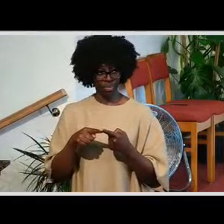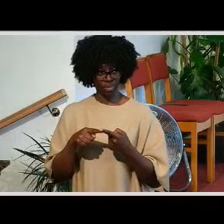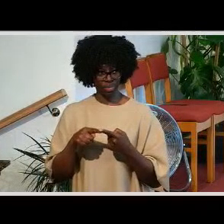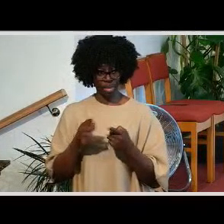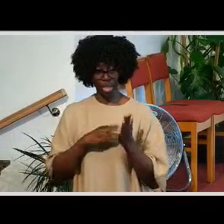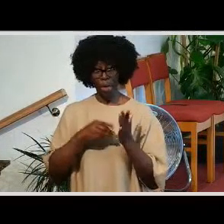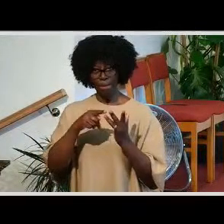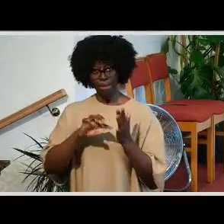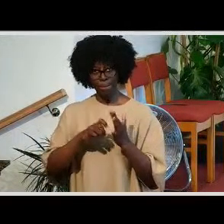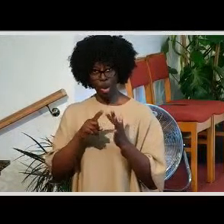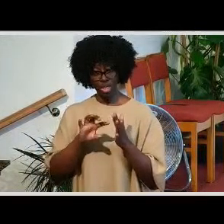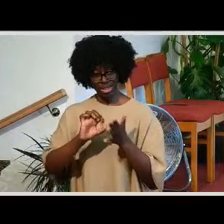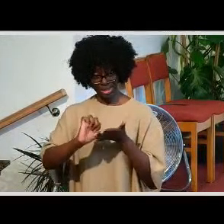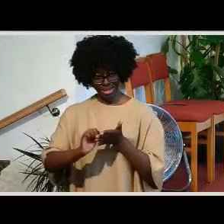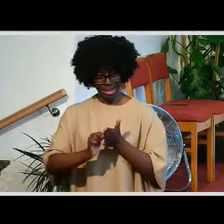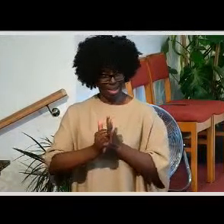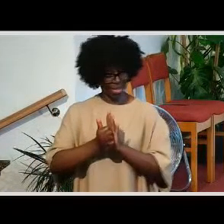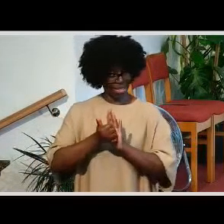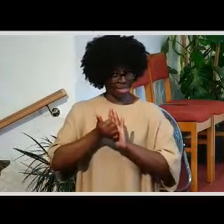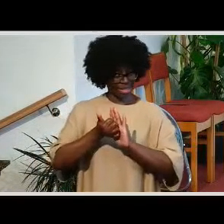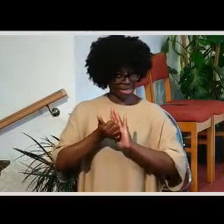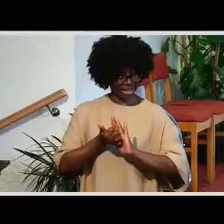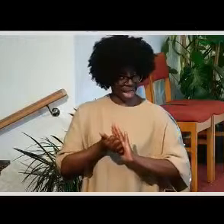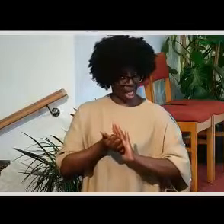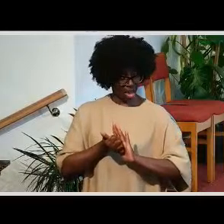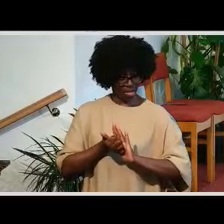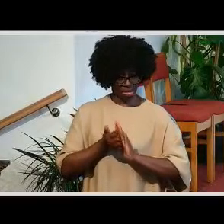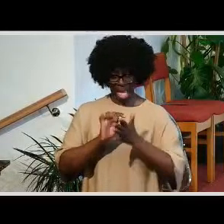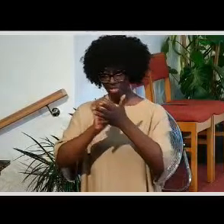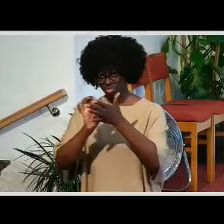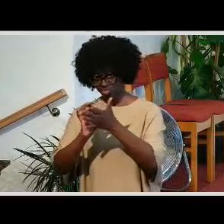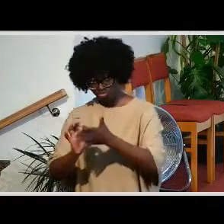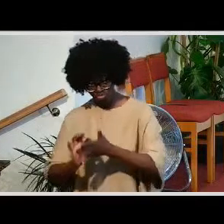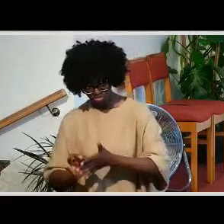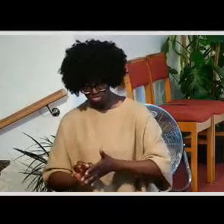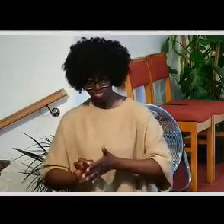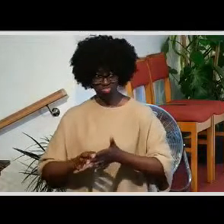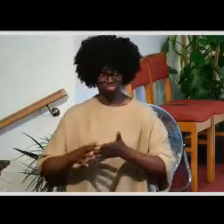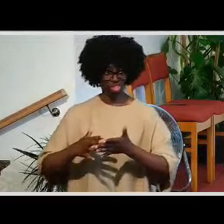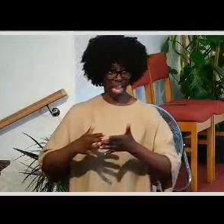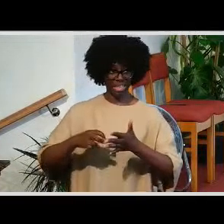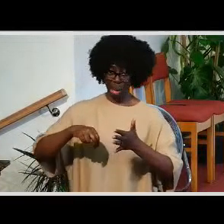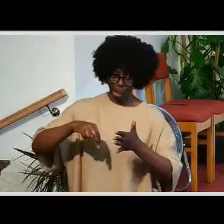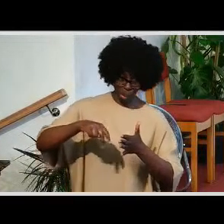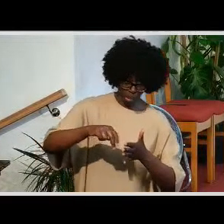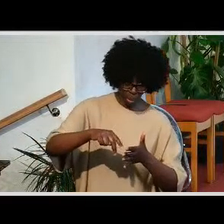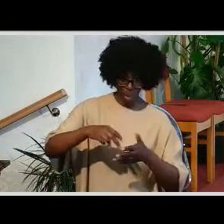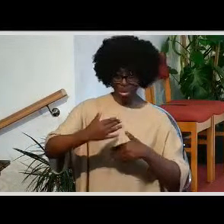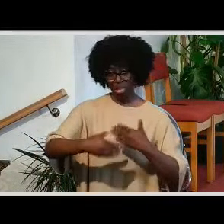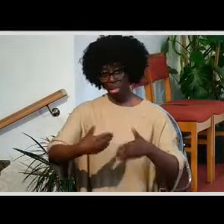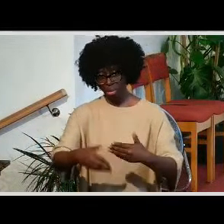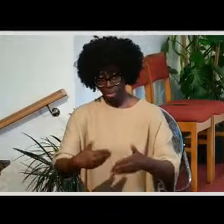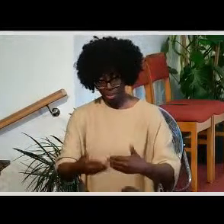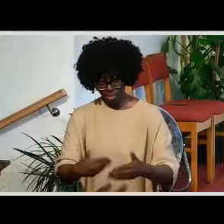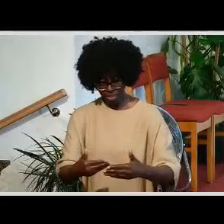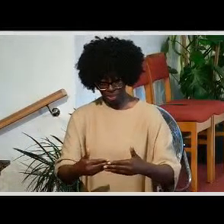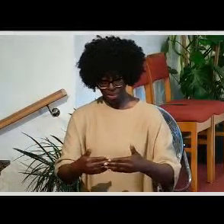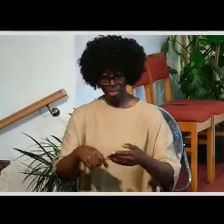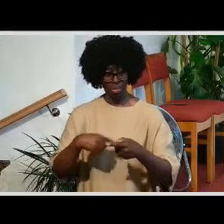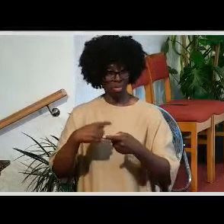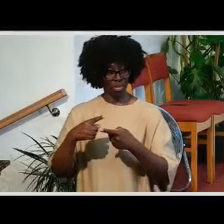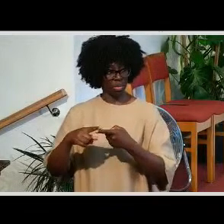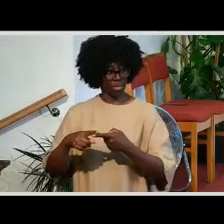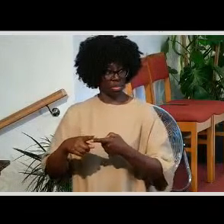motor skills that develop, and the developmental checks that are done at age staging when a child is developed from